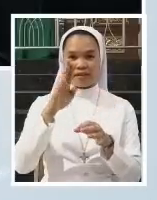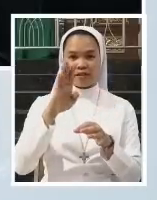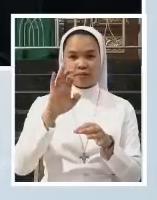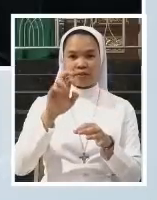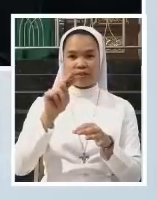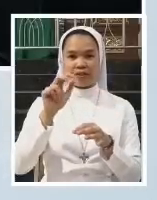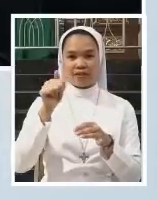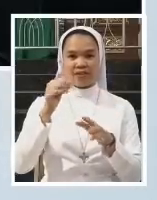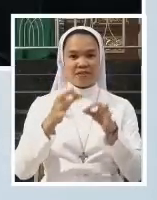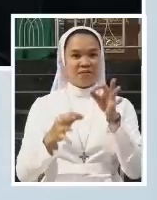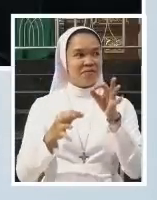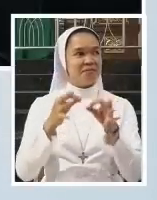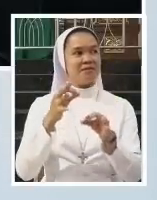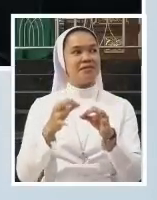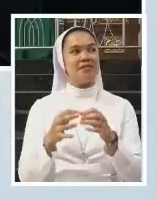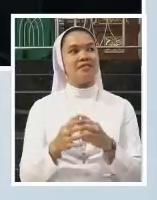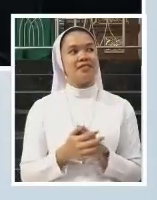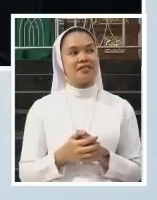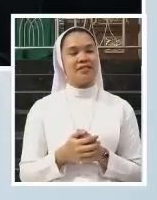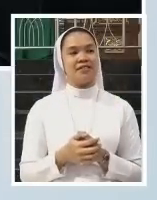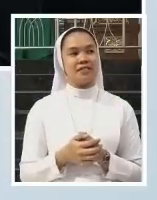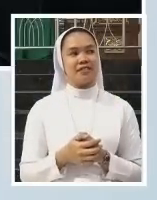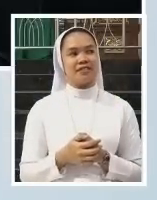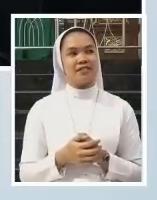to judge.